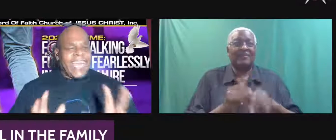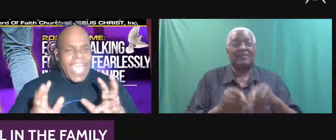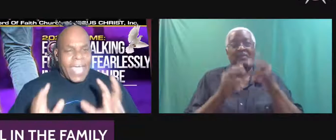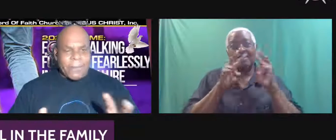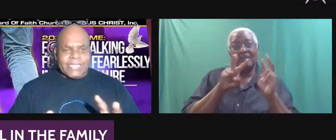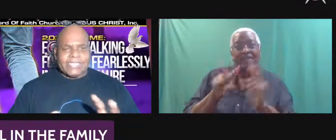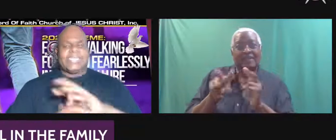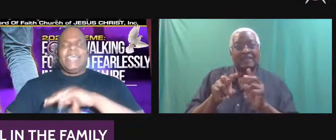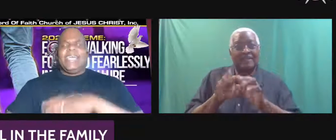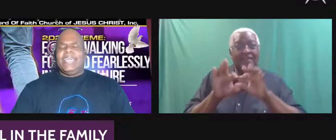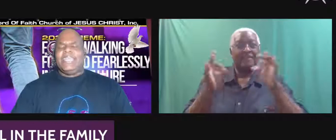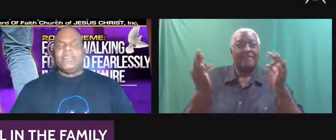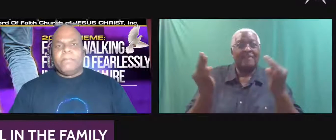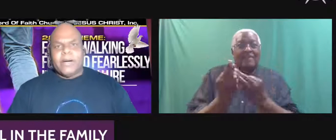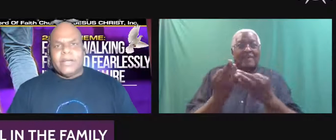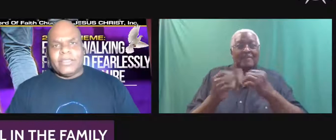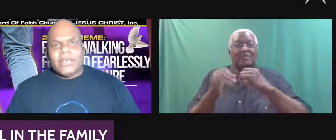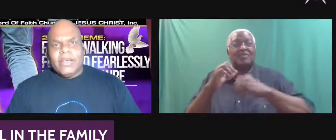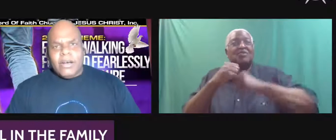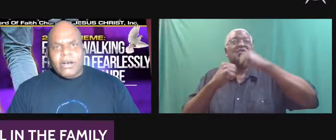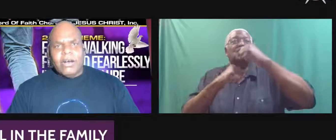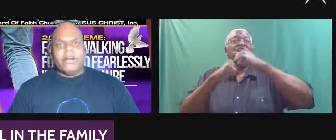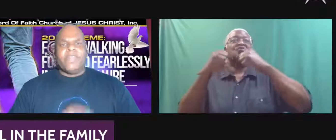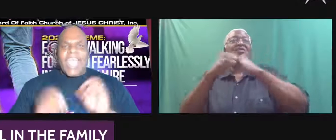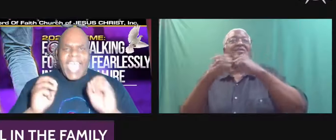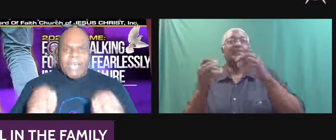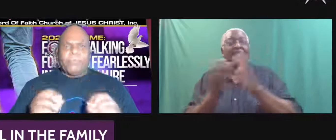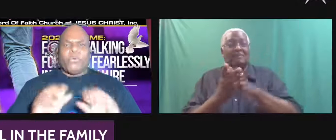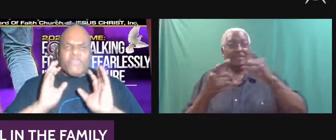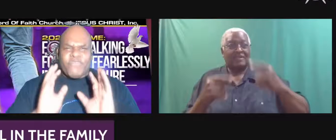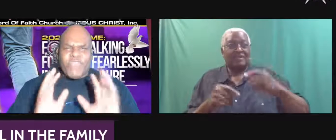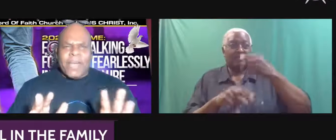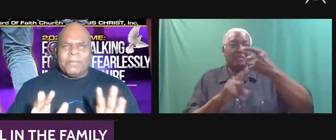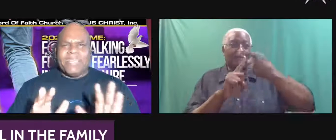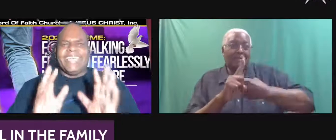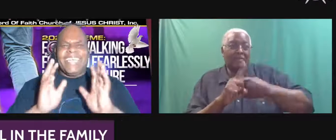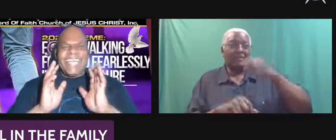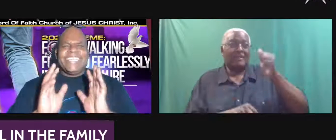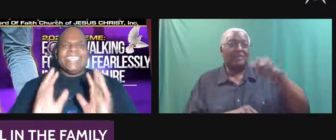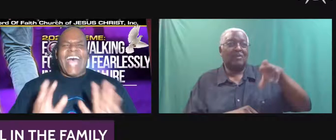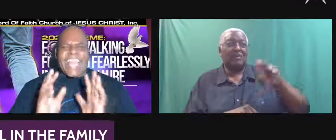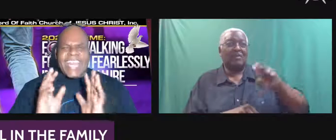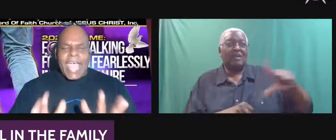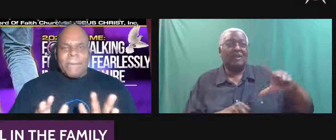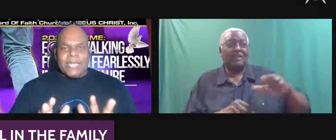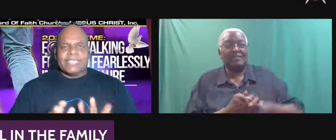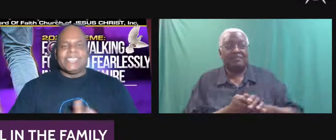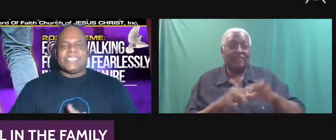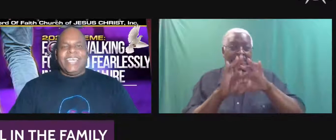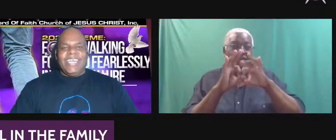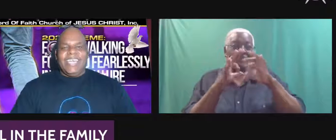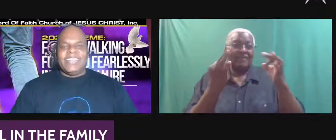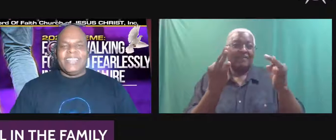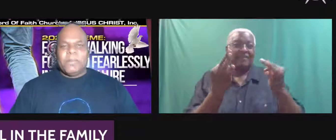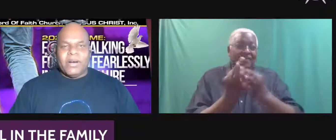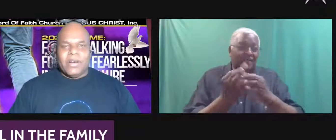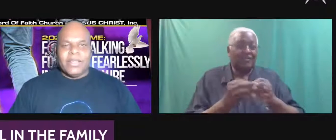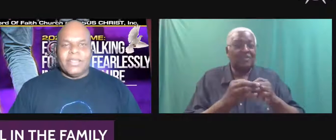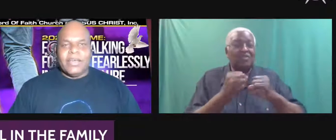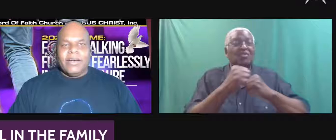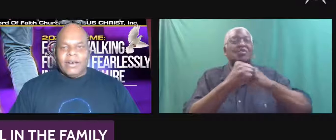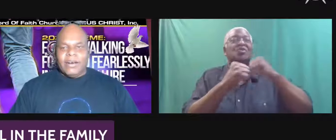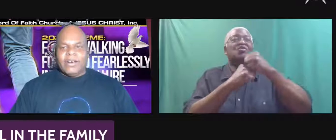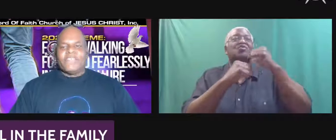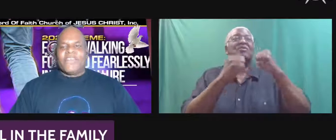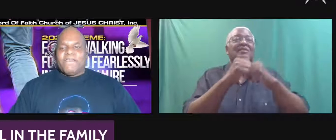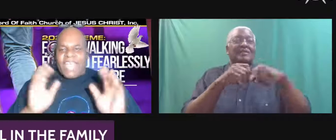family dynamics in the month of April. Family dynamics in the